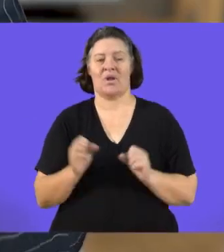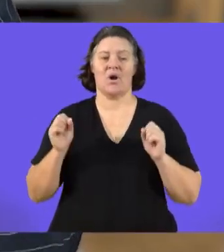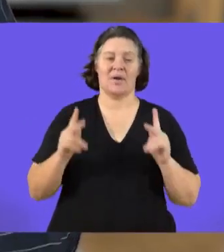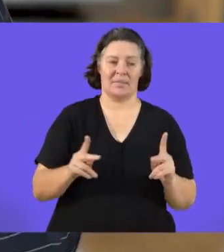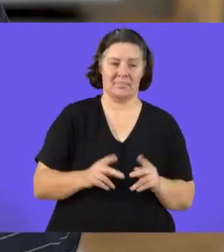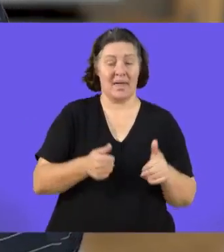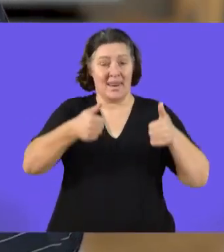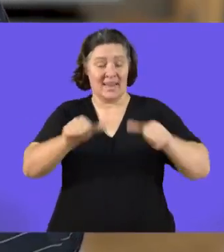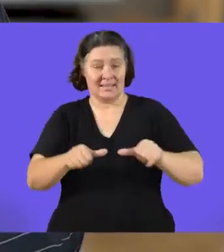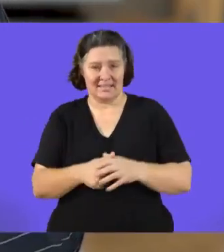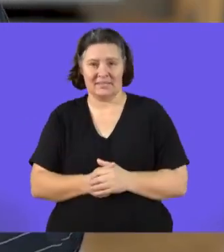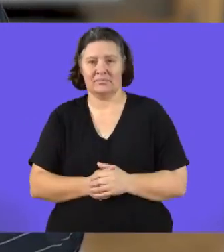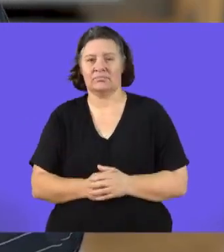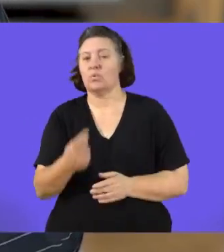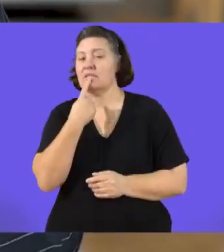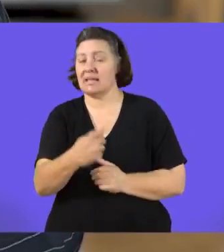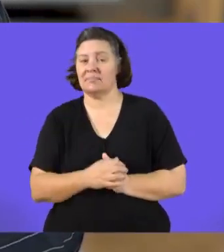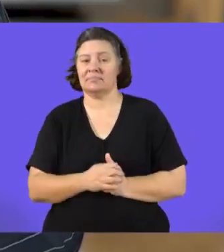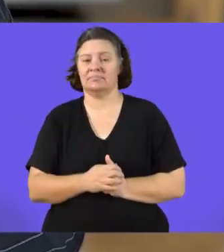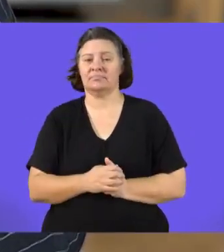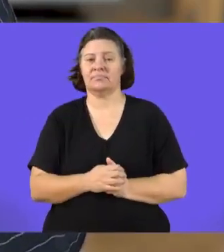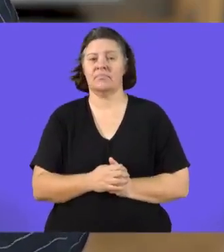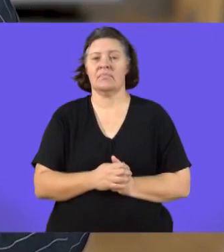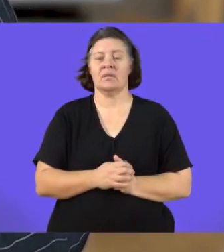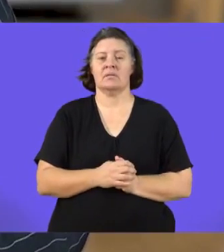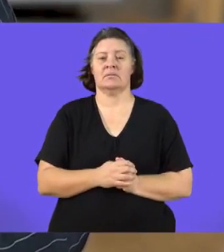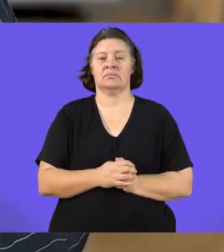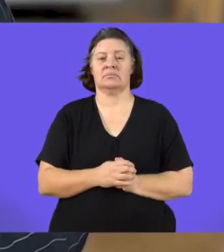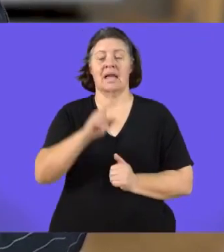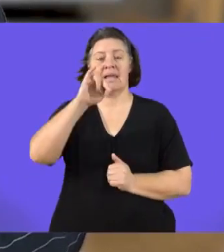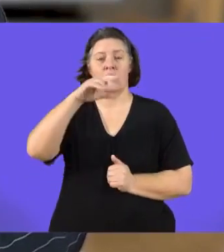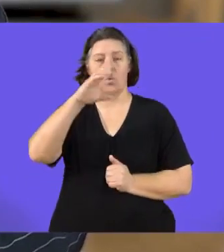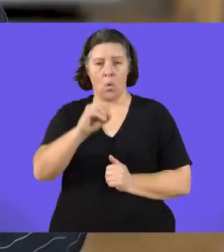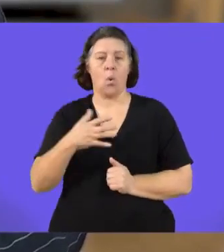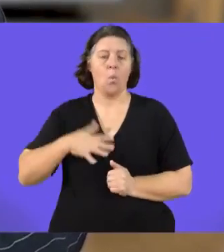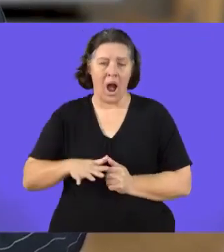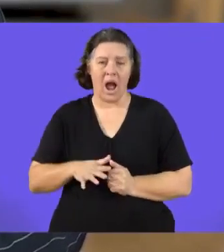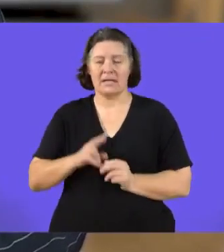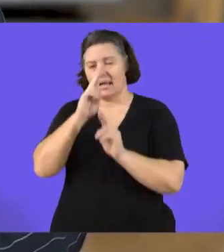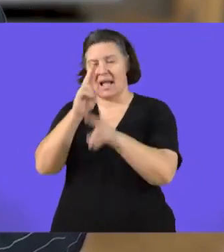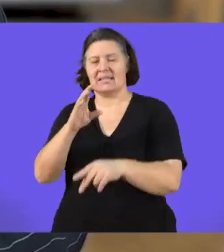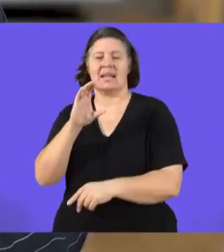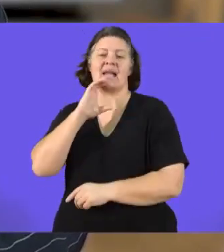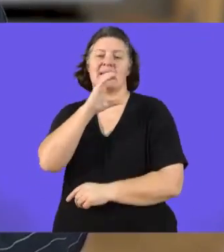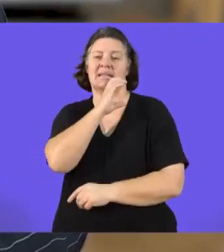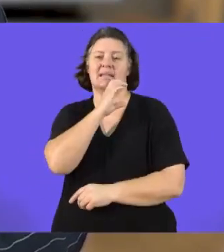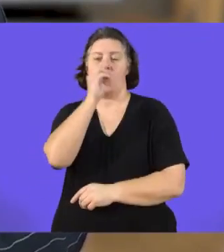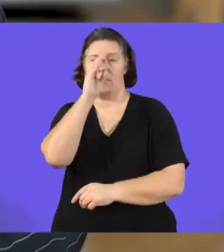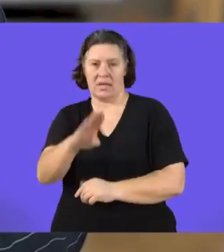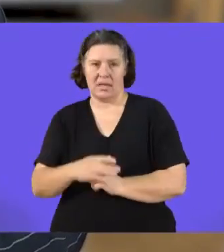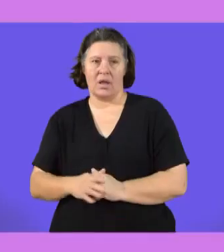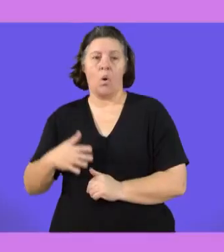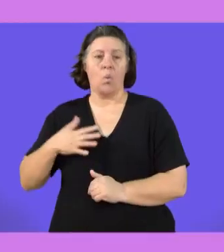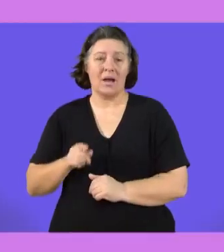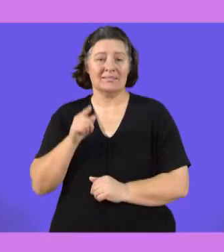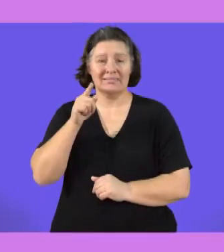All right, the next sum, we are saying, Nico would like to visit his cousin in Bloemfontein. He, however, needs